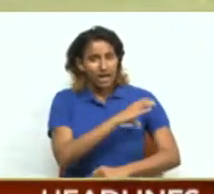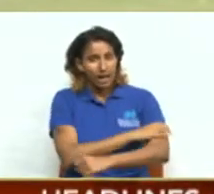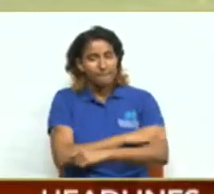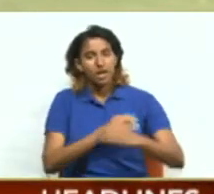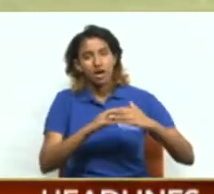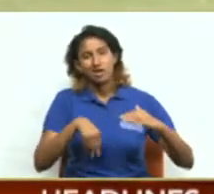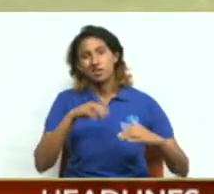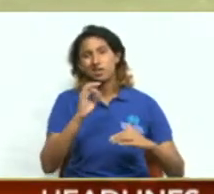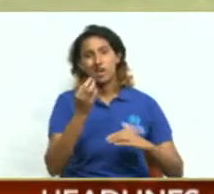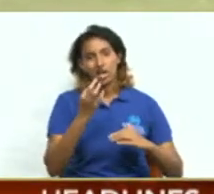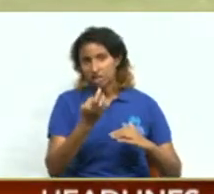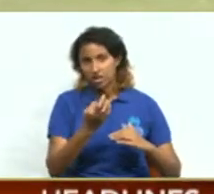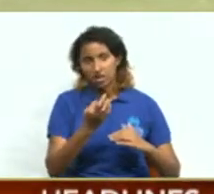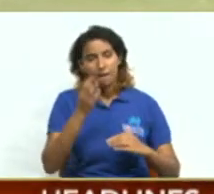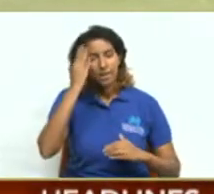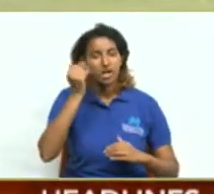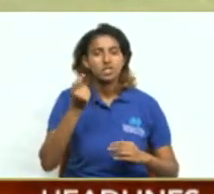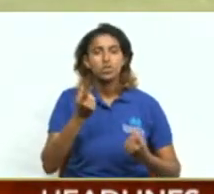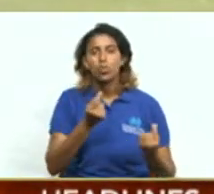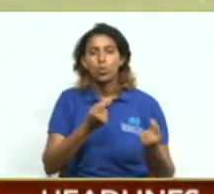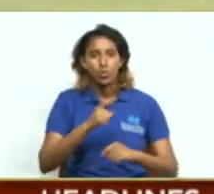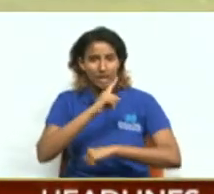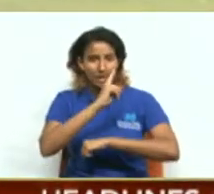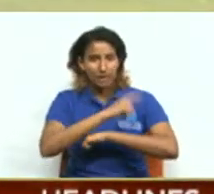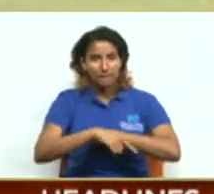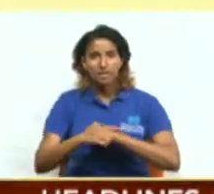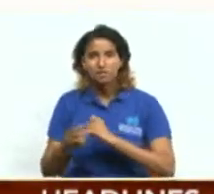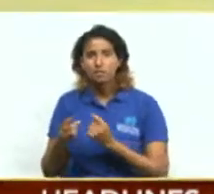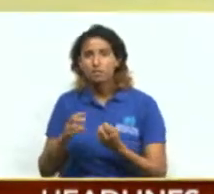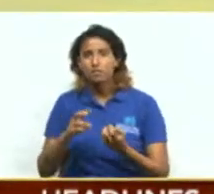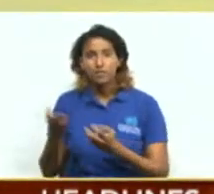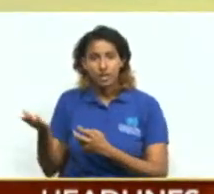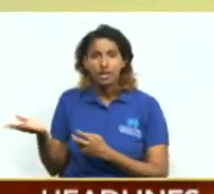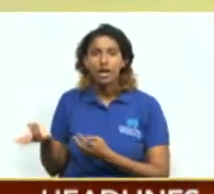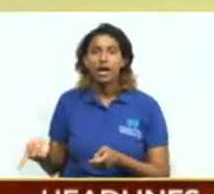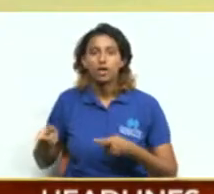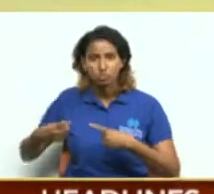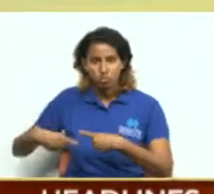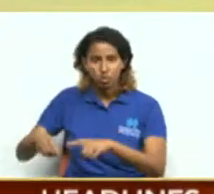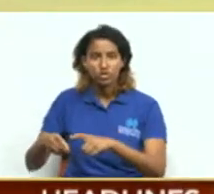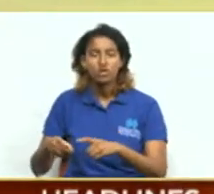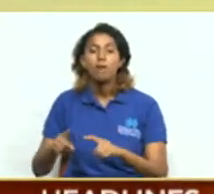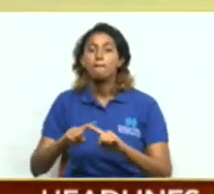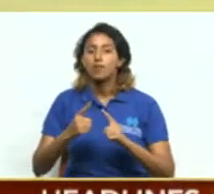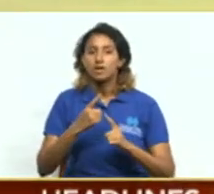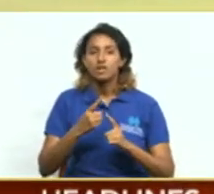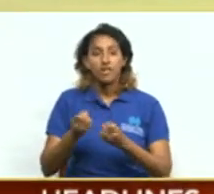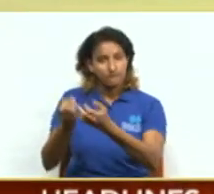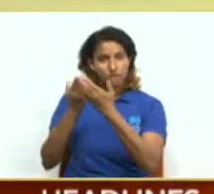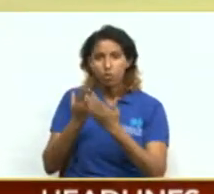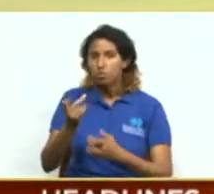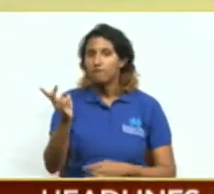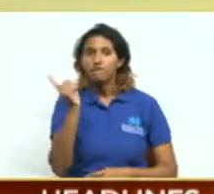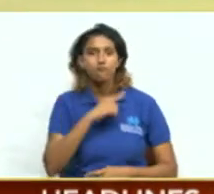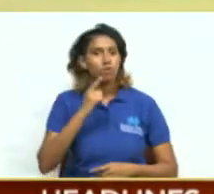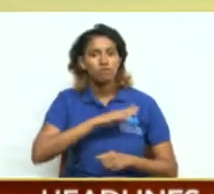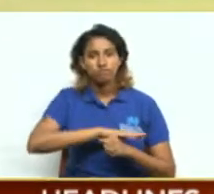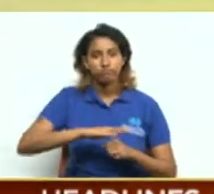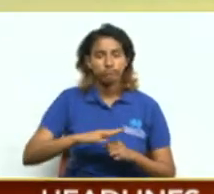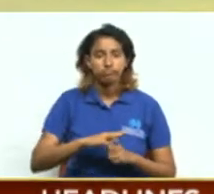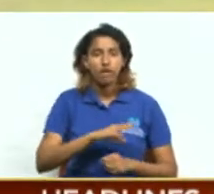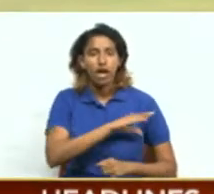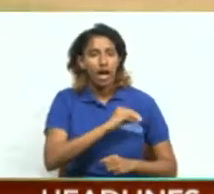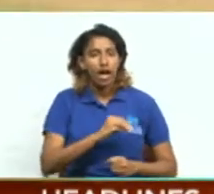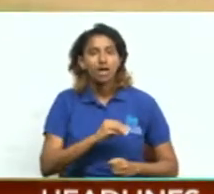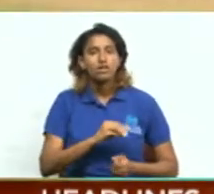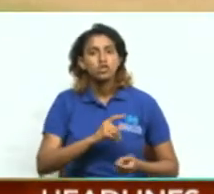truth, that was completely false information. And I thought that the Trinidad and Tobago and the 19 team suffered as a result